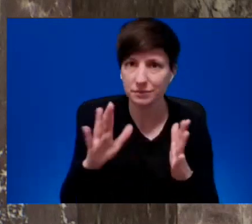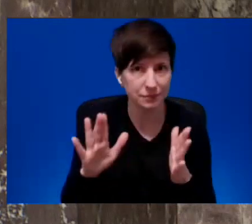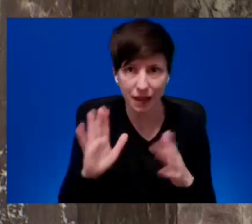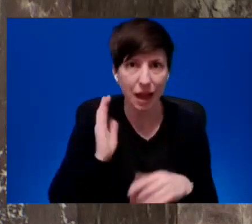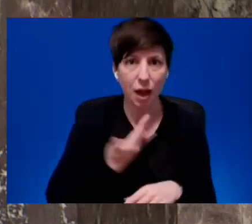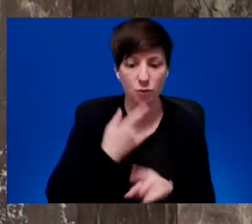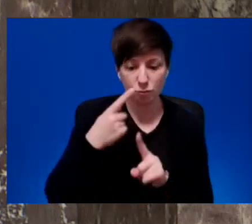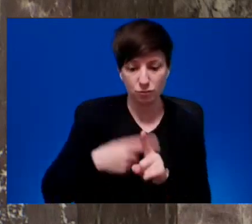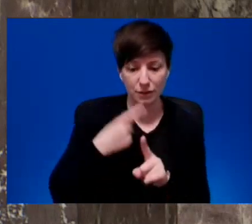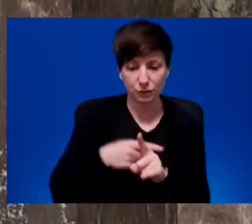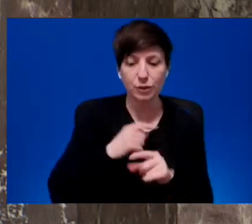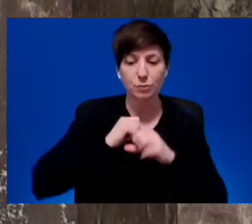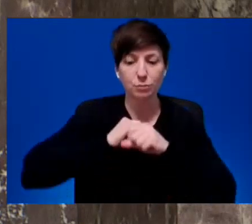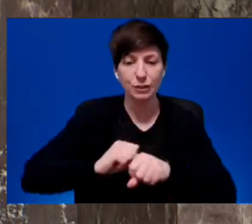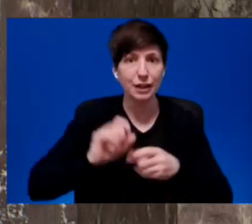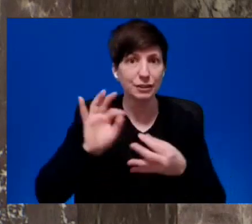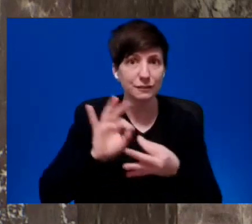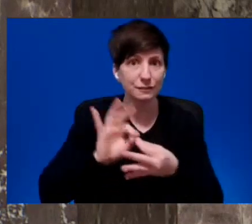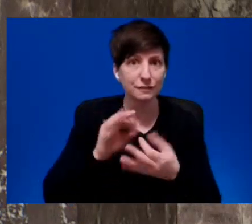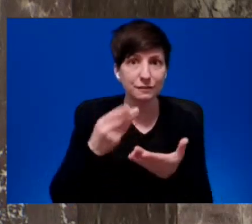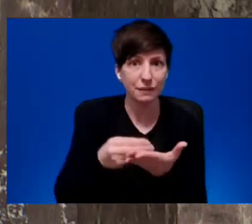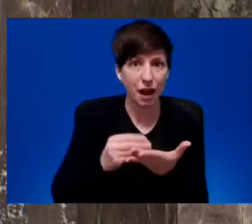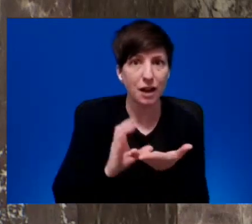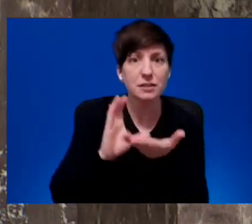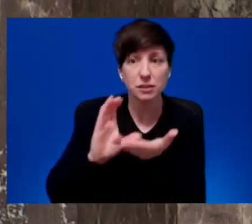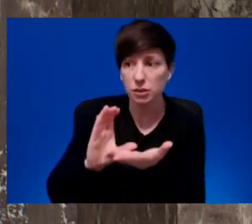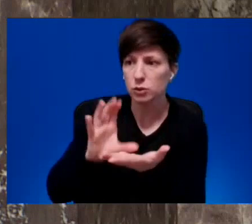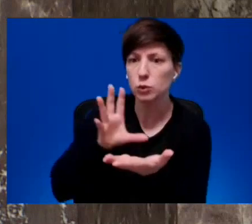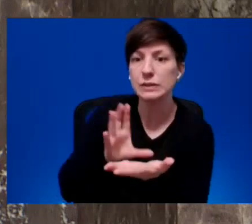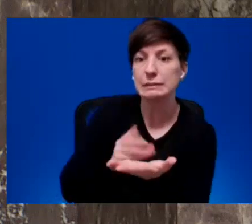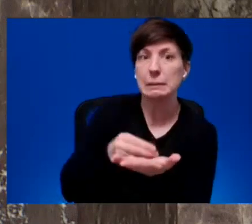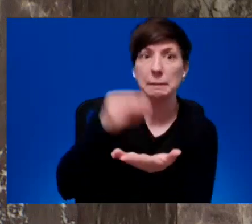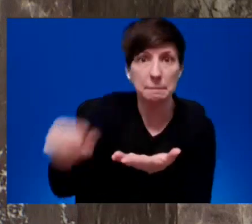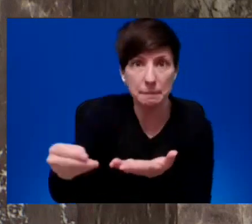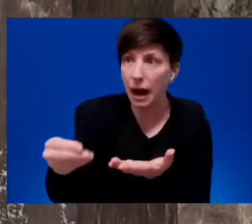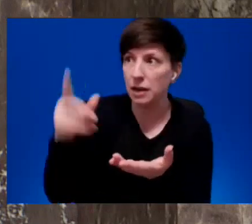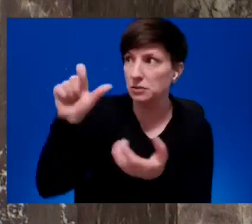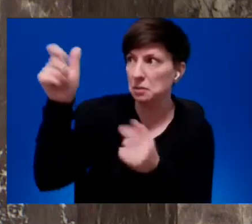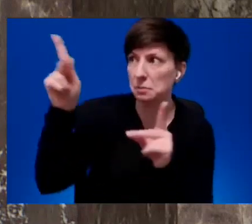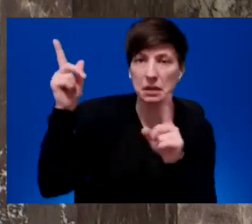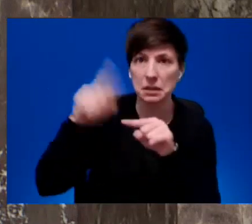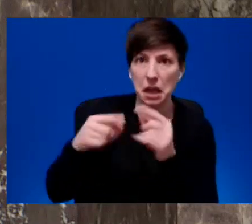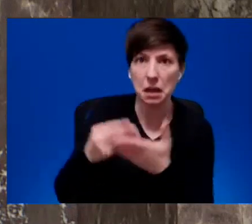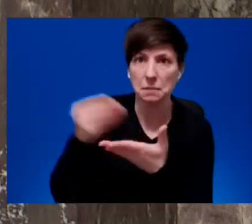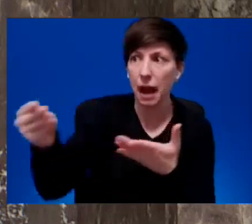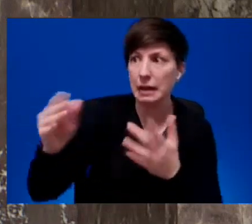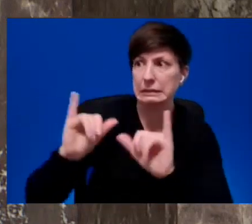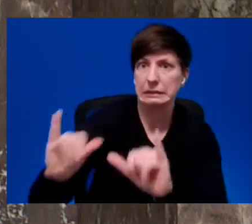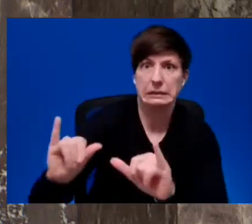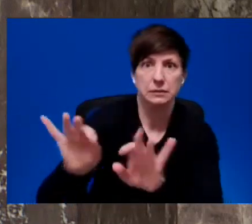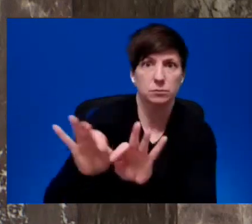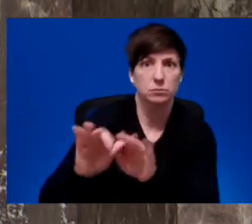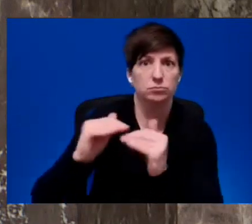those homes, protecting those renters, and putting it in the non-market space, Honourable Speaker. We're proud of the work. We're going to continue